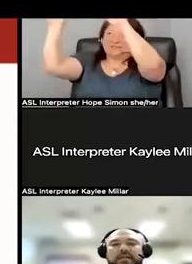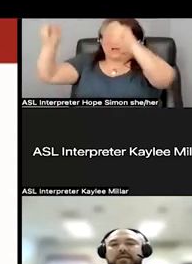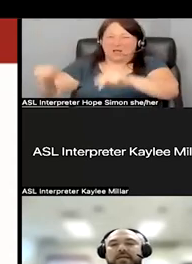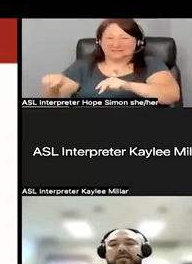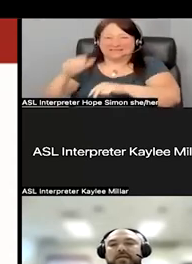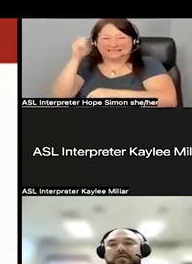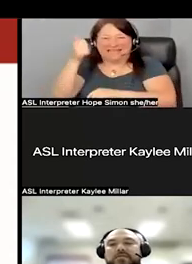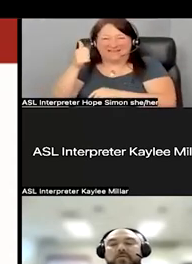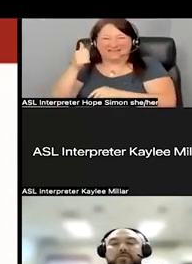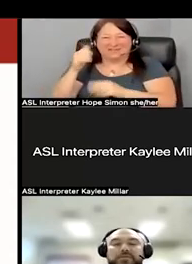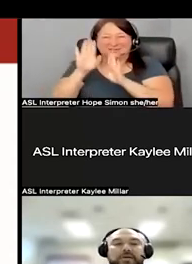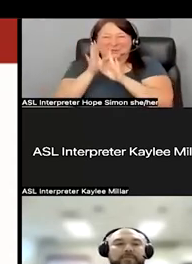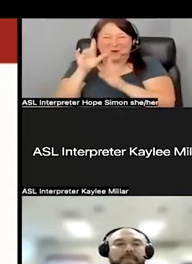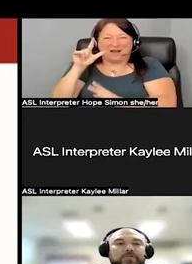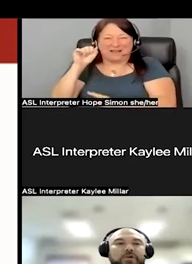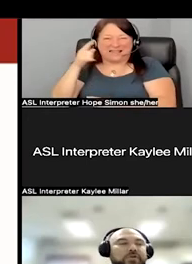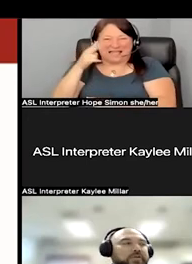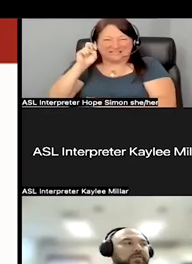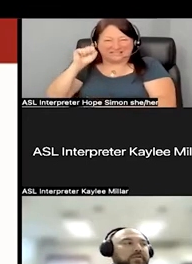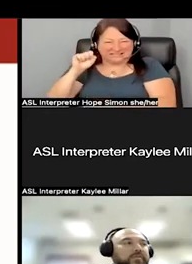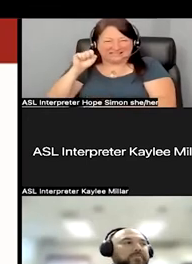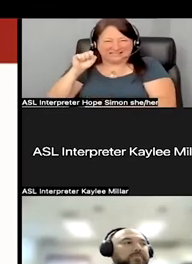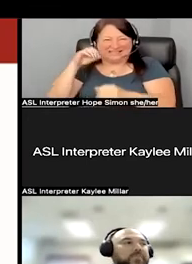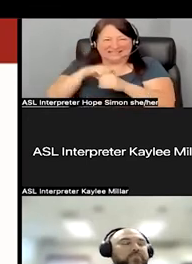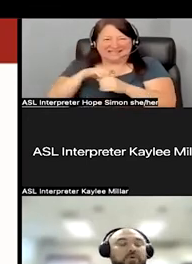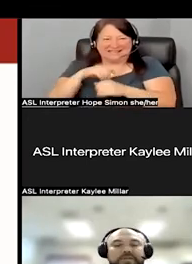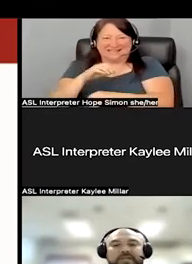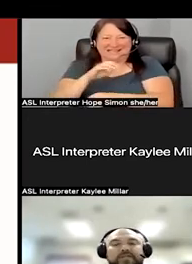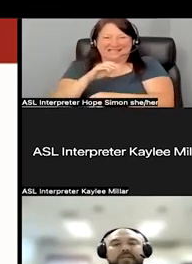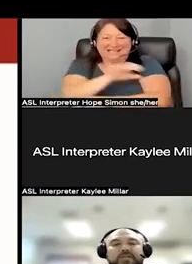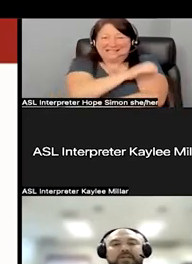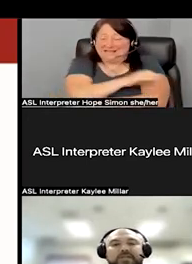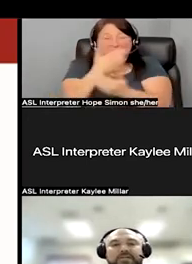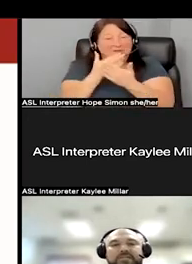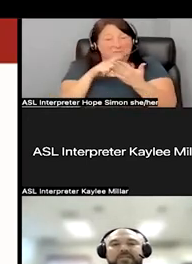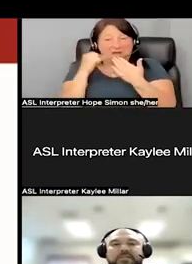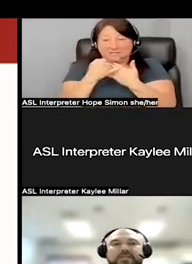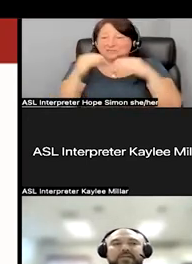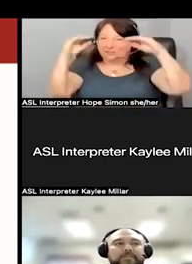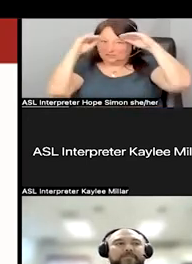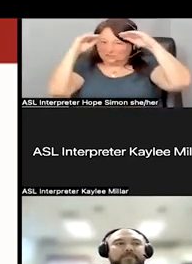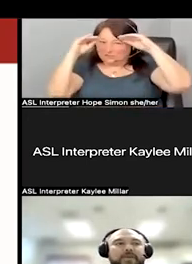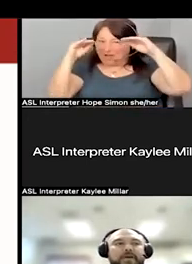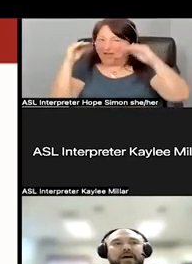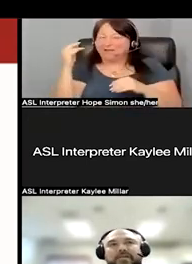clinic. So it was a good project. It taught us some things,